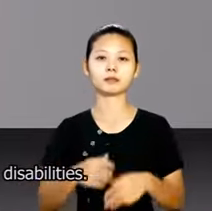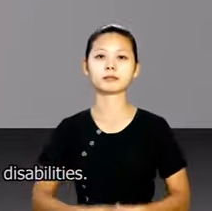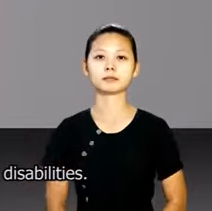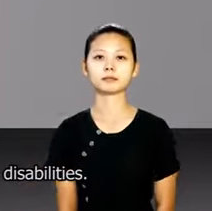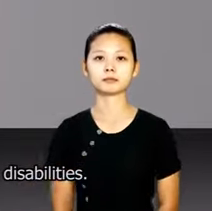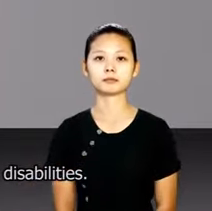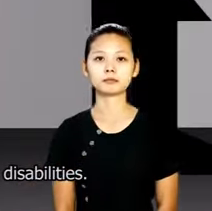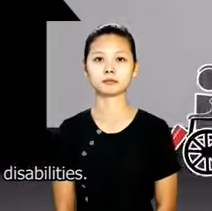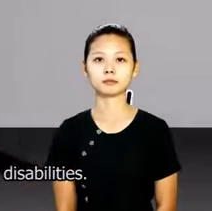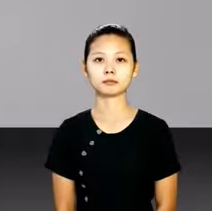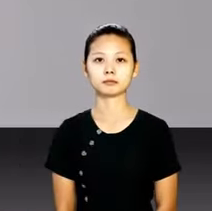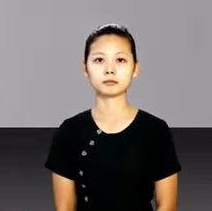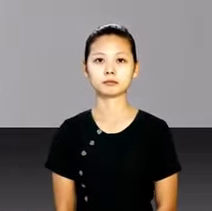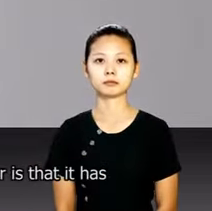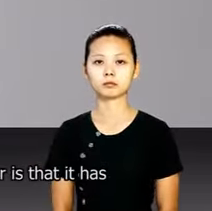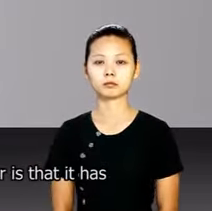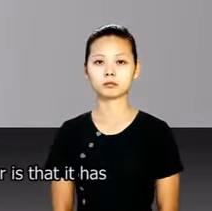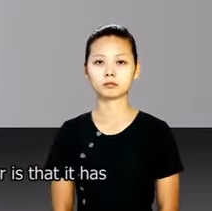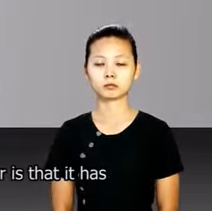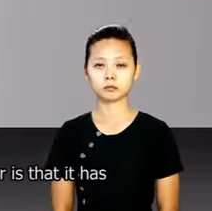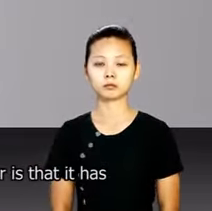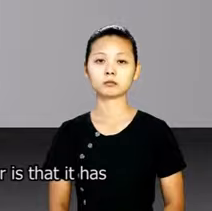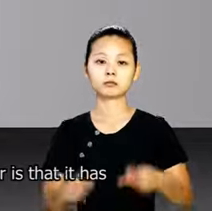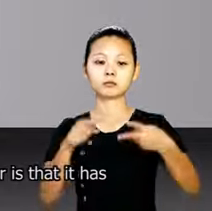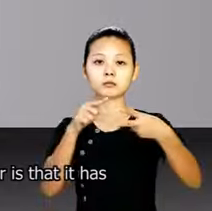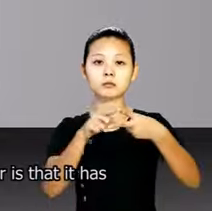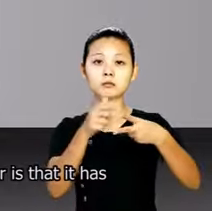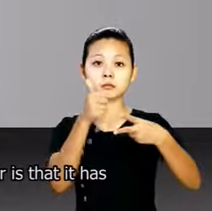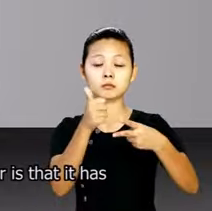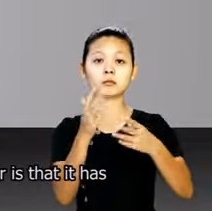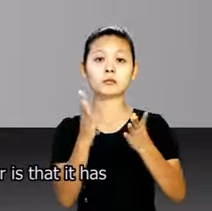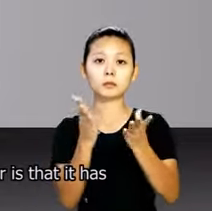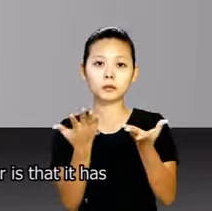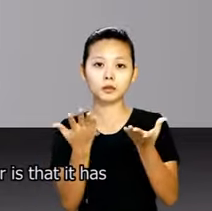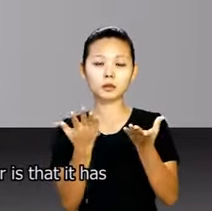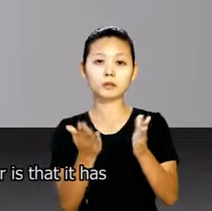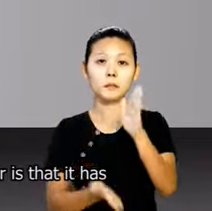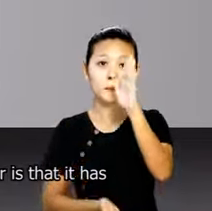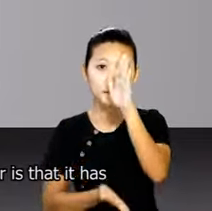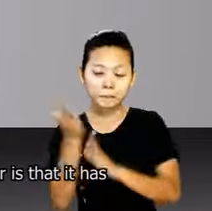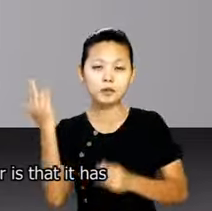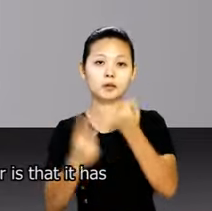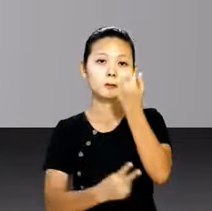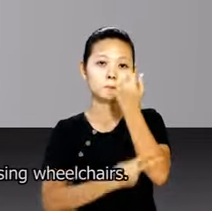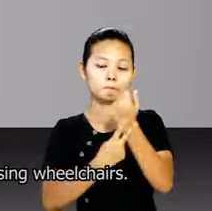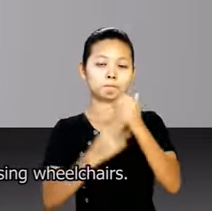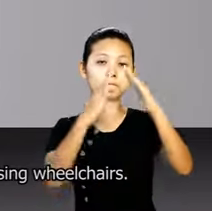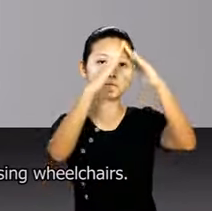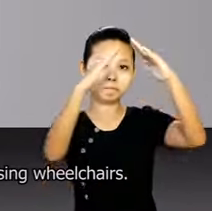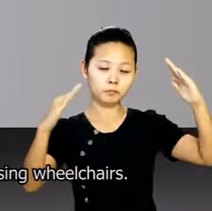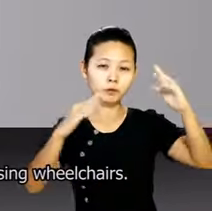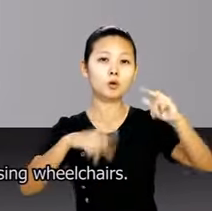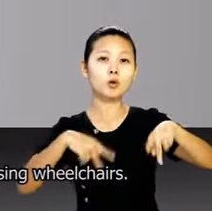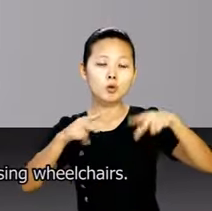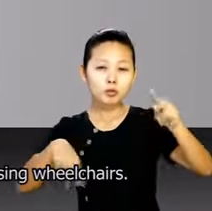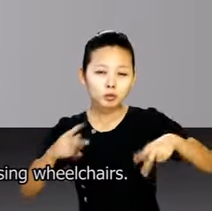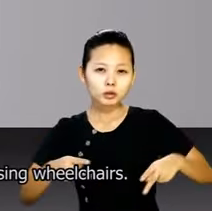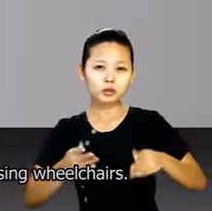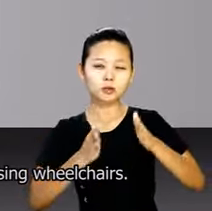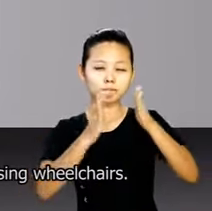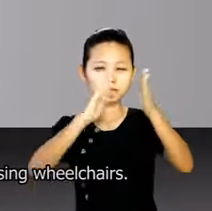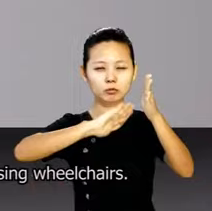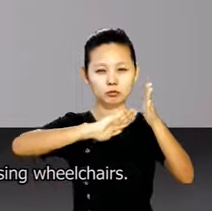disabilities. The strength of this evacuation center is that it has been made appropriate